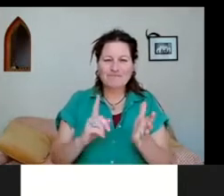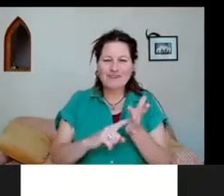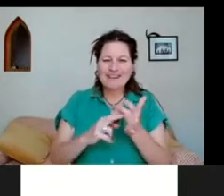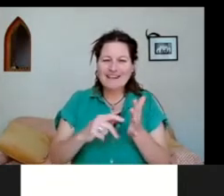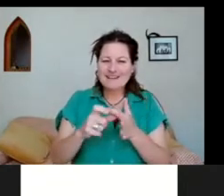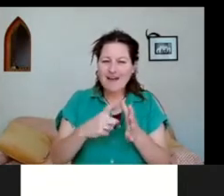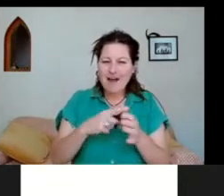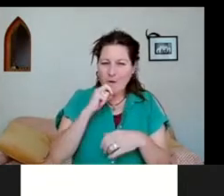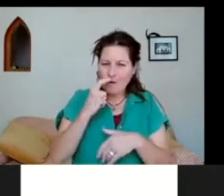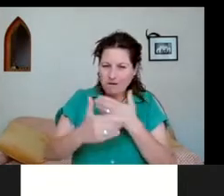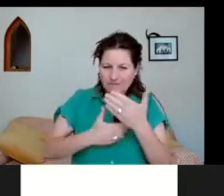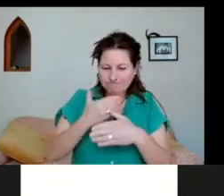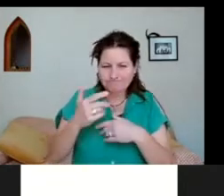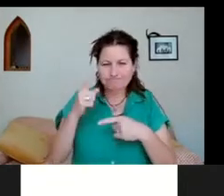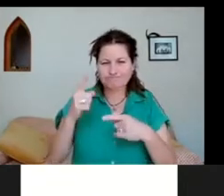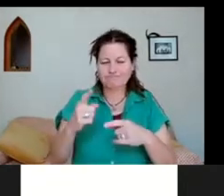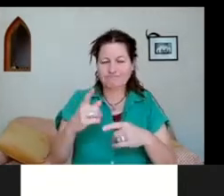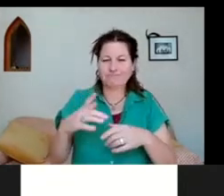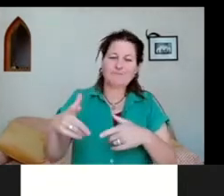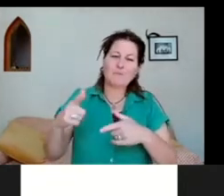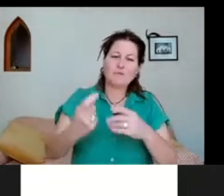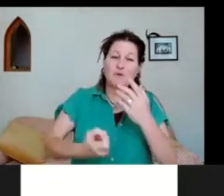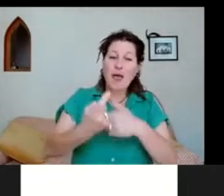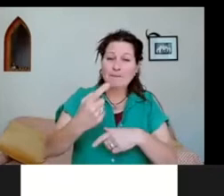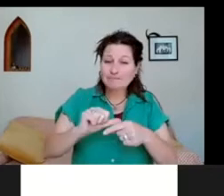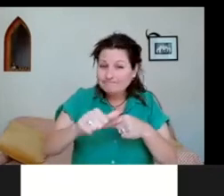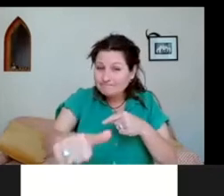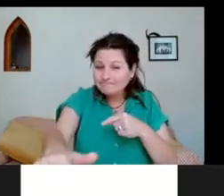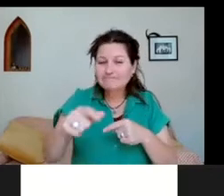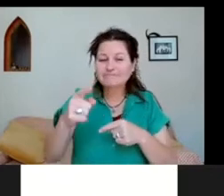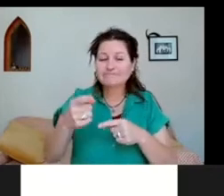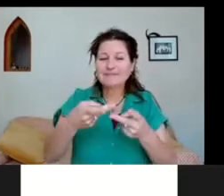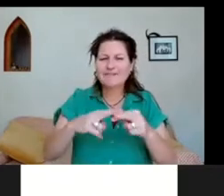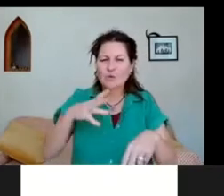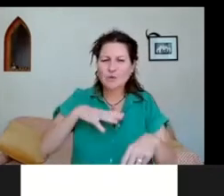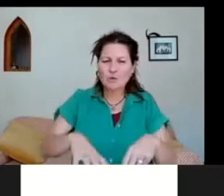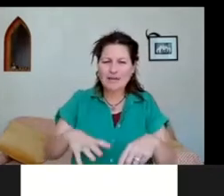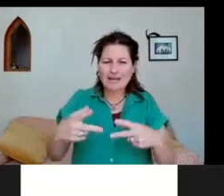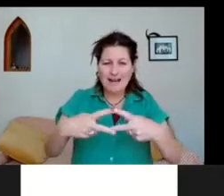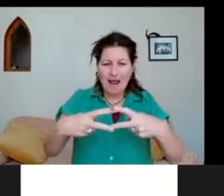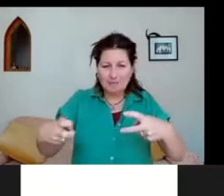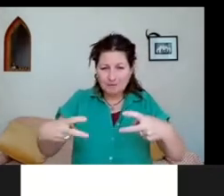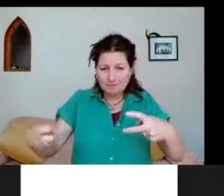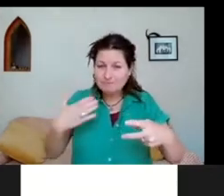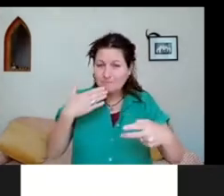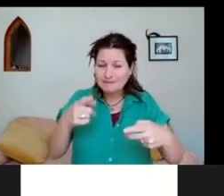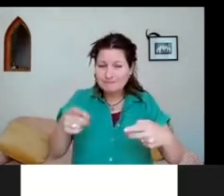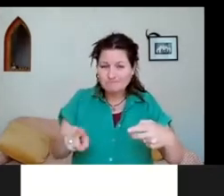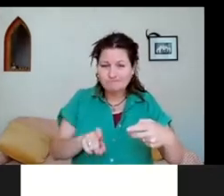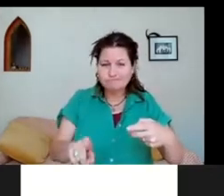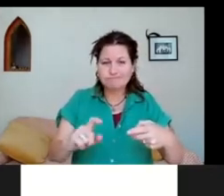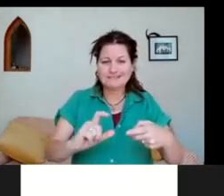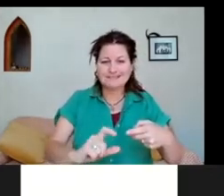start. So if you need caption, please click on the CC button at the bottom of the page.